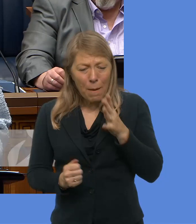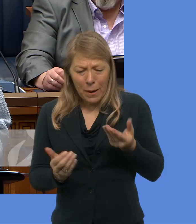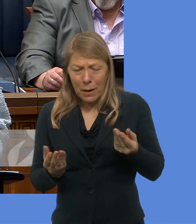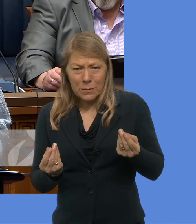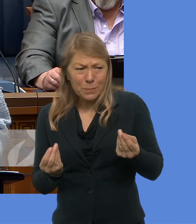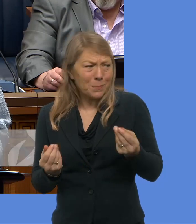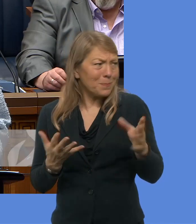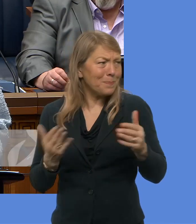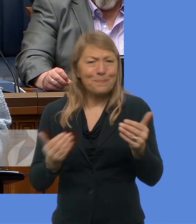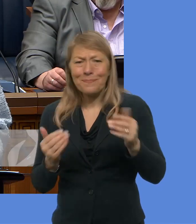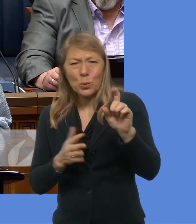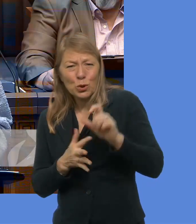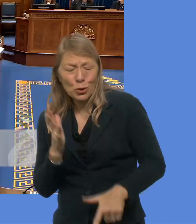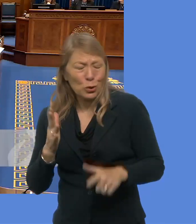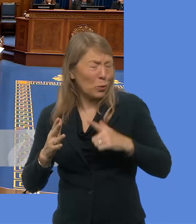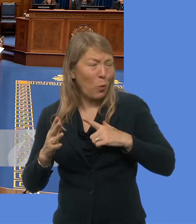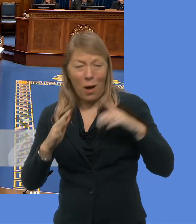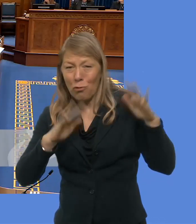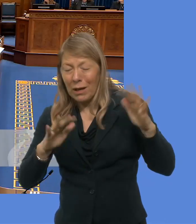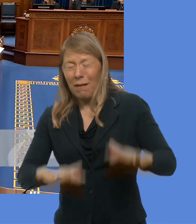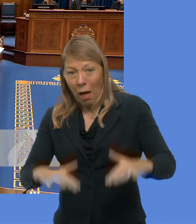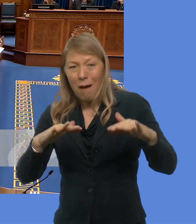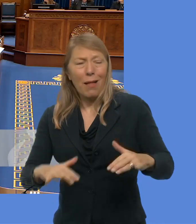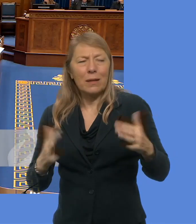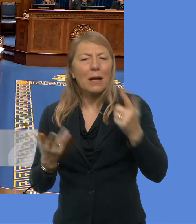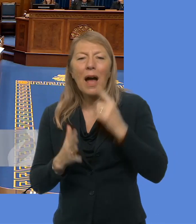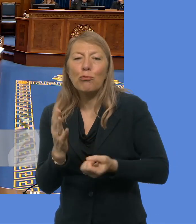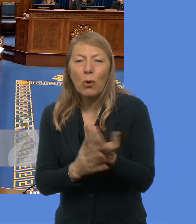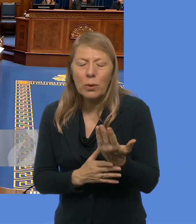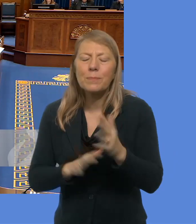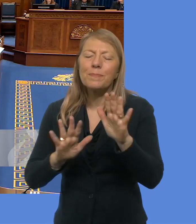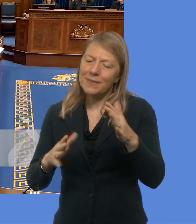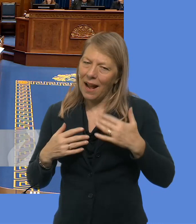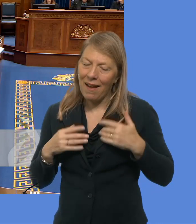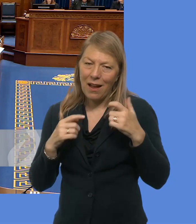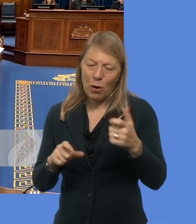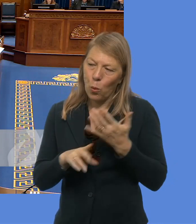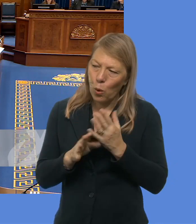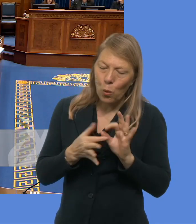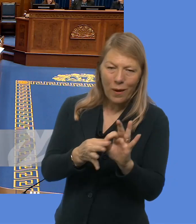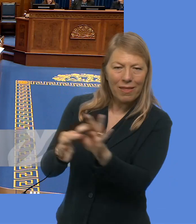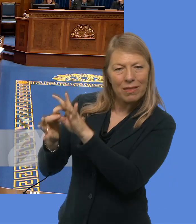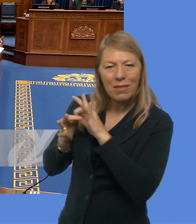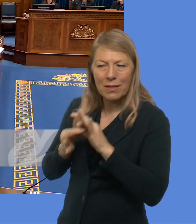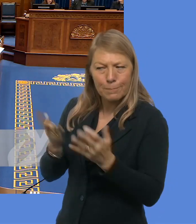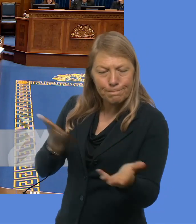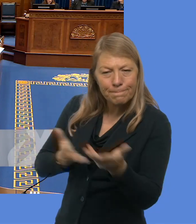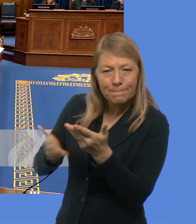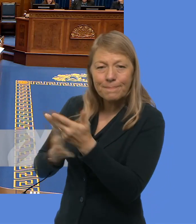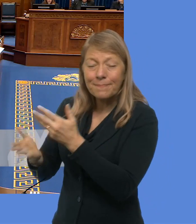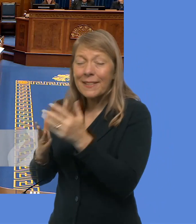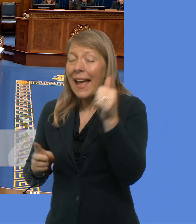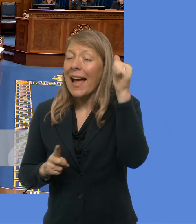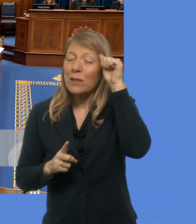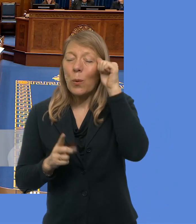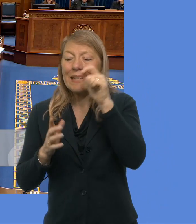they have locally as well. So I will certainly continue to work with all ministers, and I have said I know that the ERA Minister has corresponded